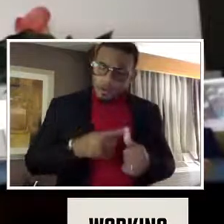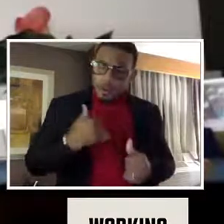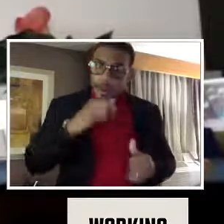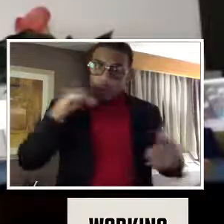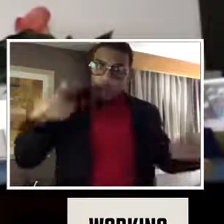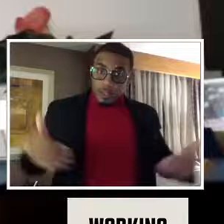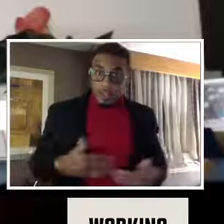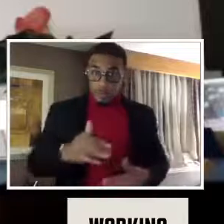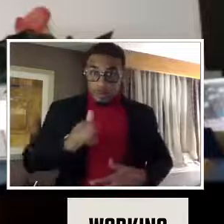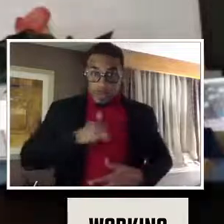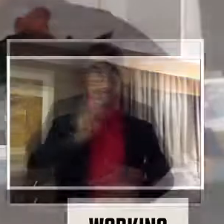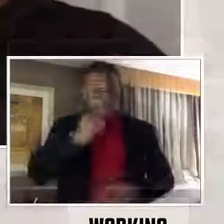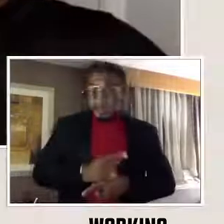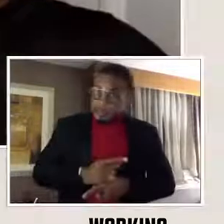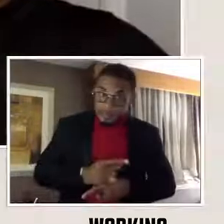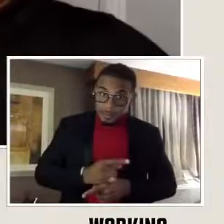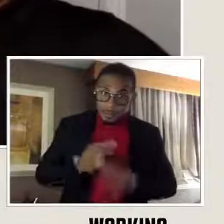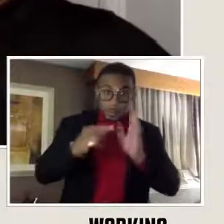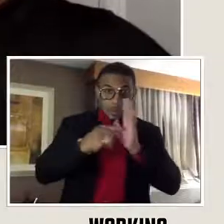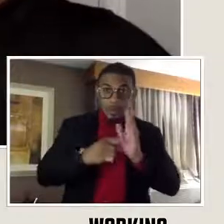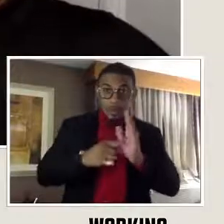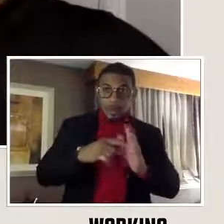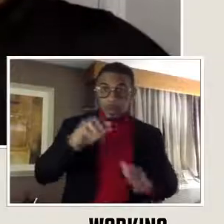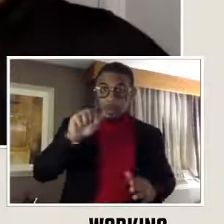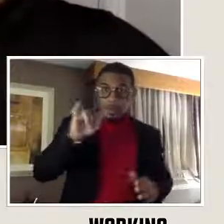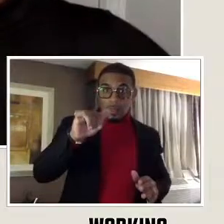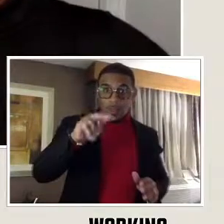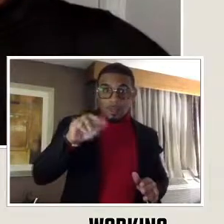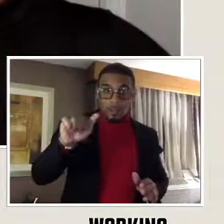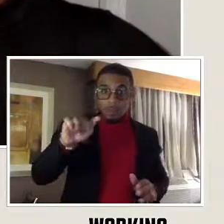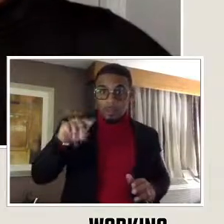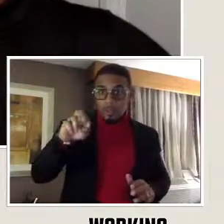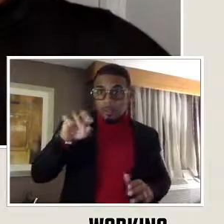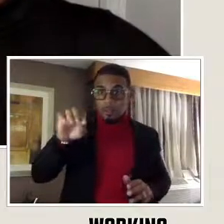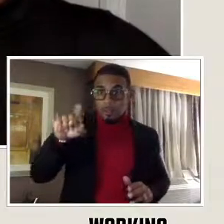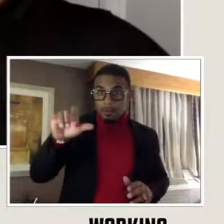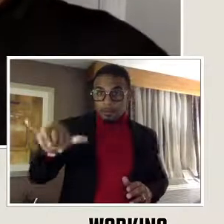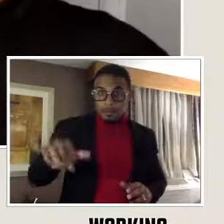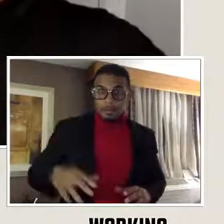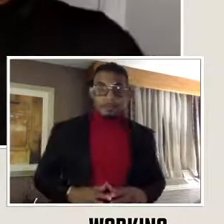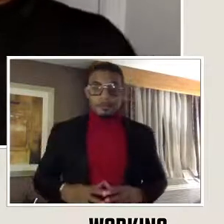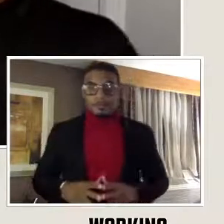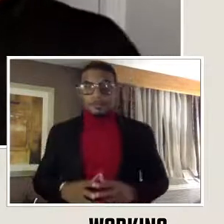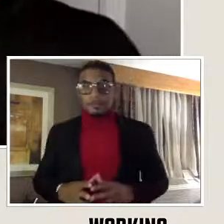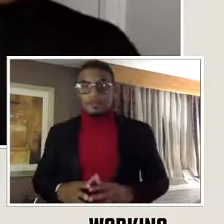going to introduce my sister, Representative Ayanna Pressley.